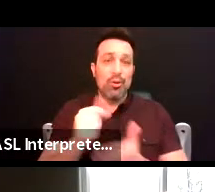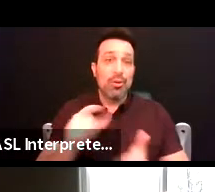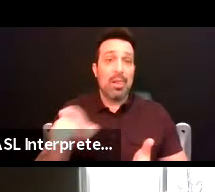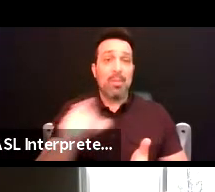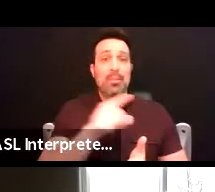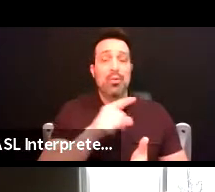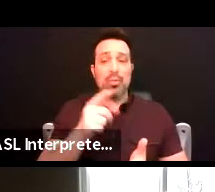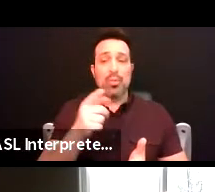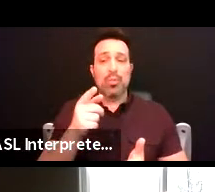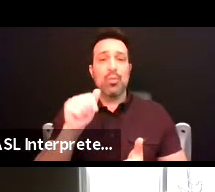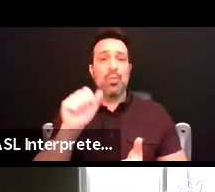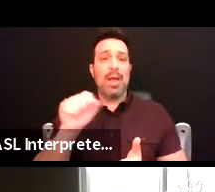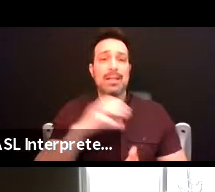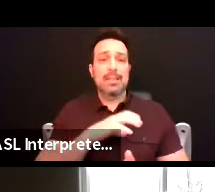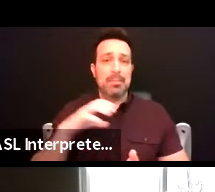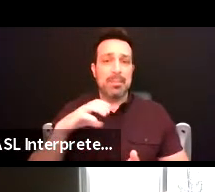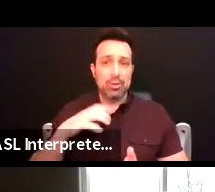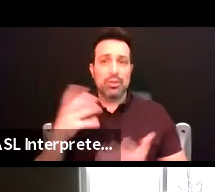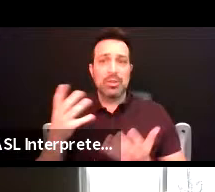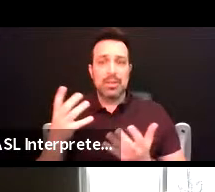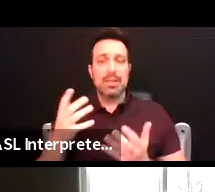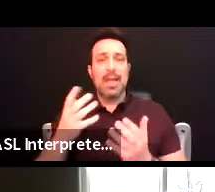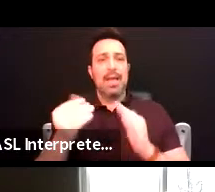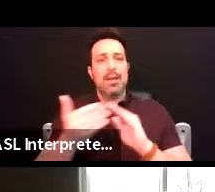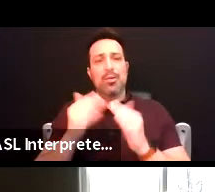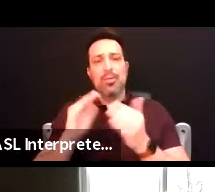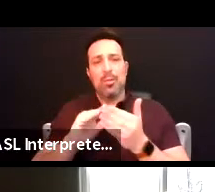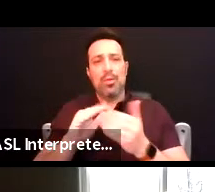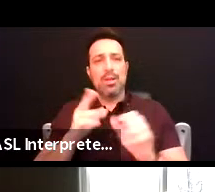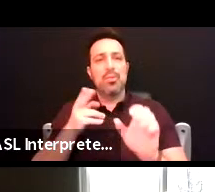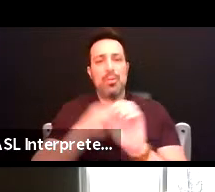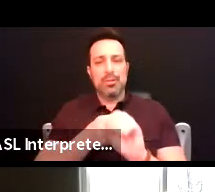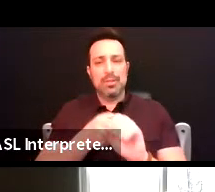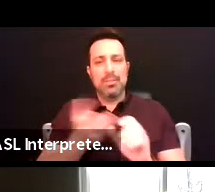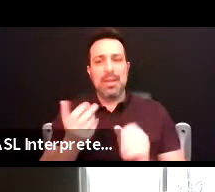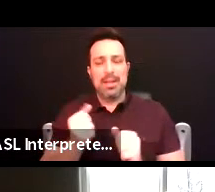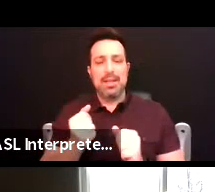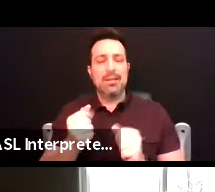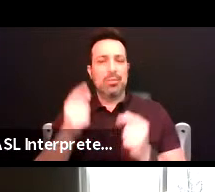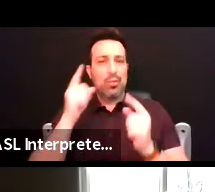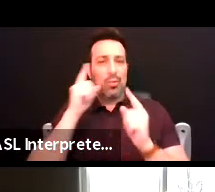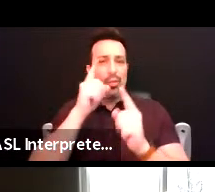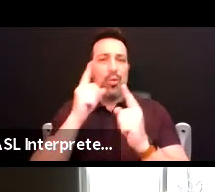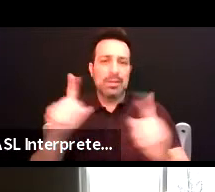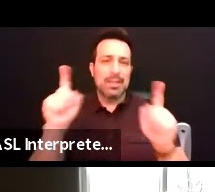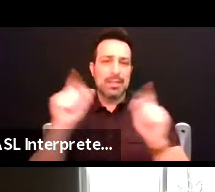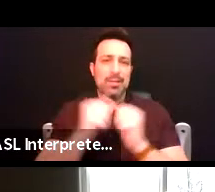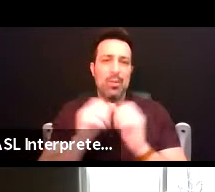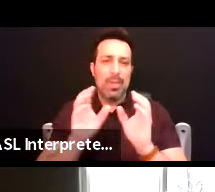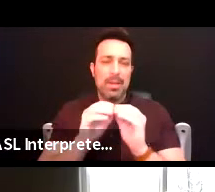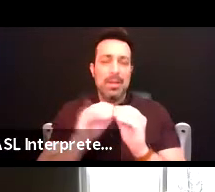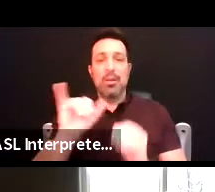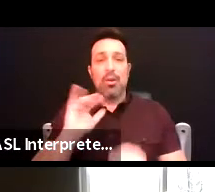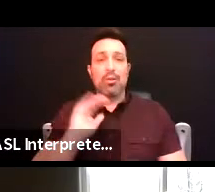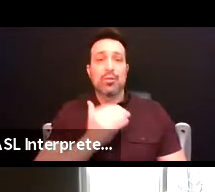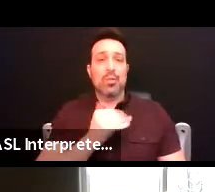as a commission in the community participating be successful with this meeting, and also our staff. So whatever you